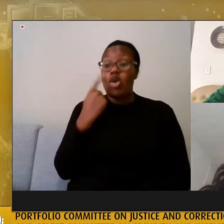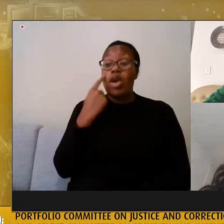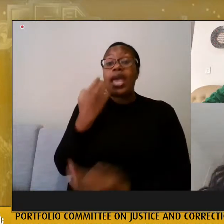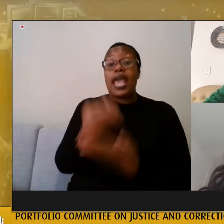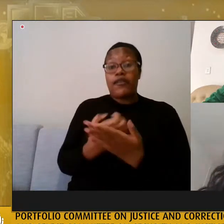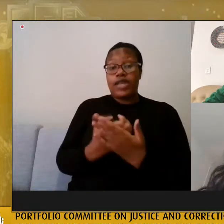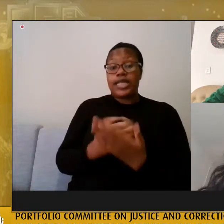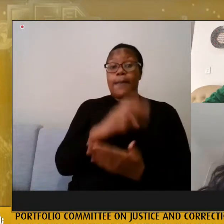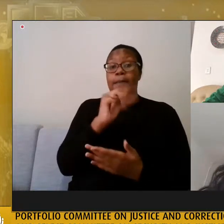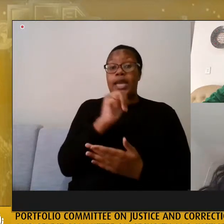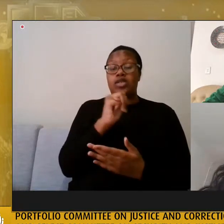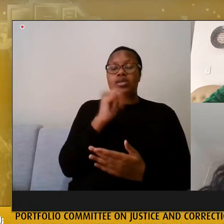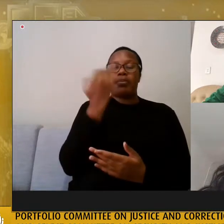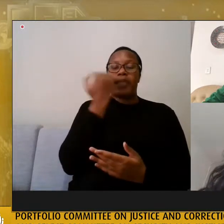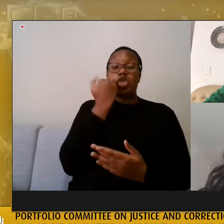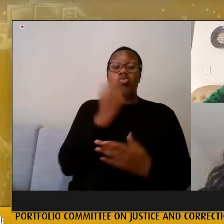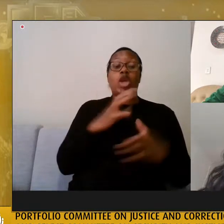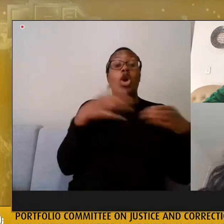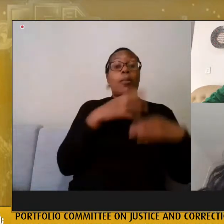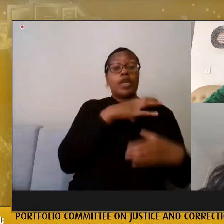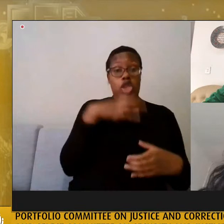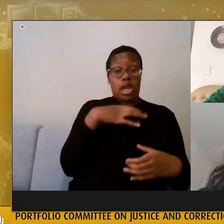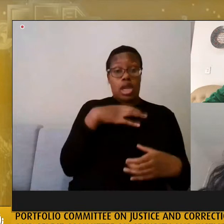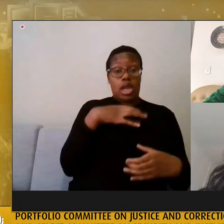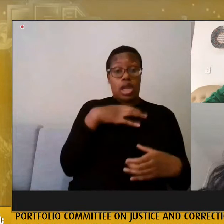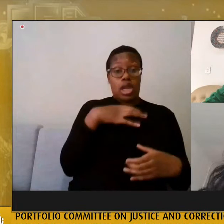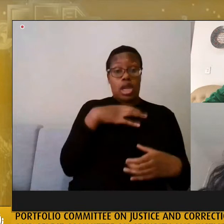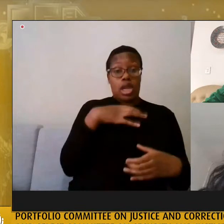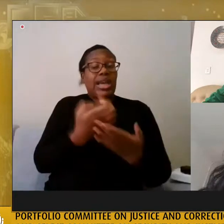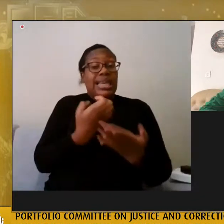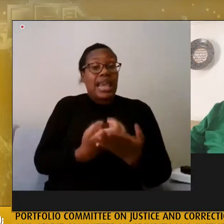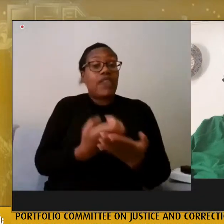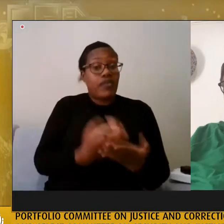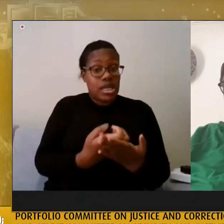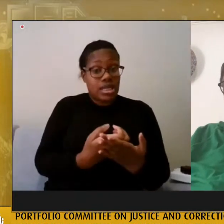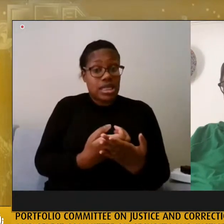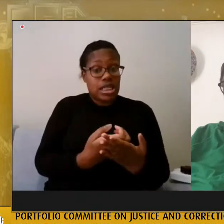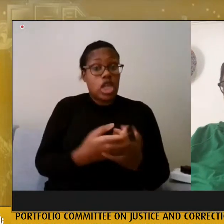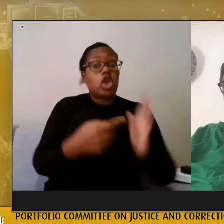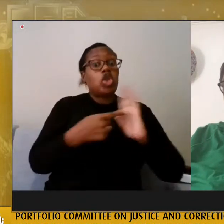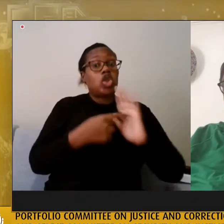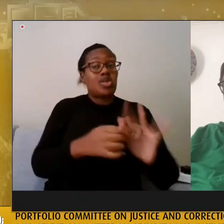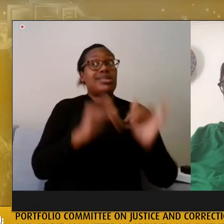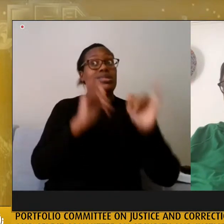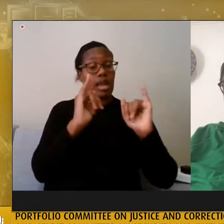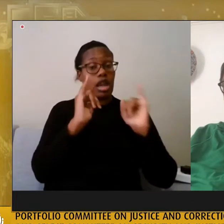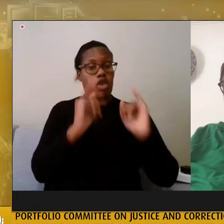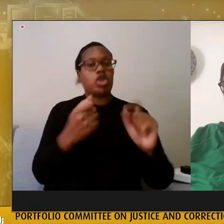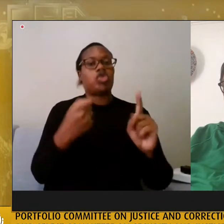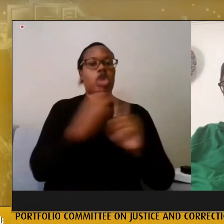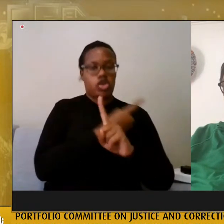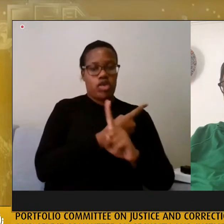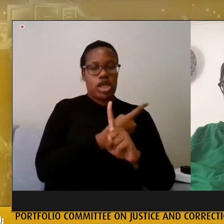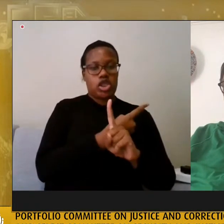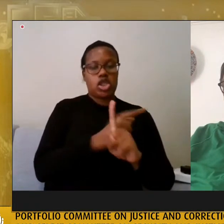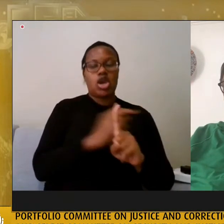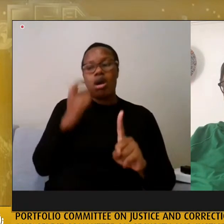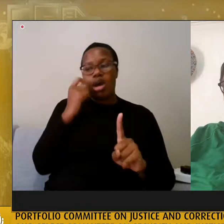has prima facie is indicative of serious transgression on the part of Mr. Eltim